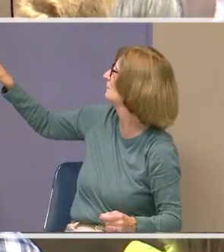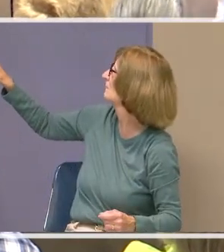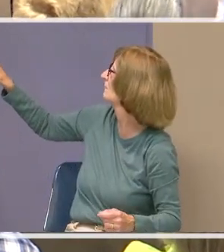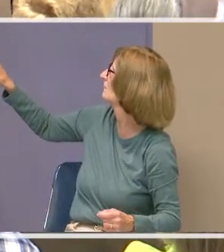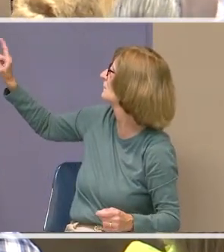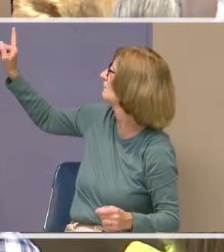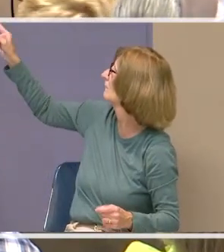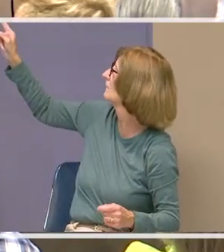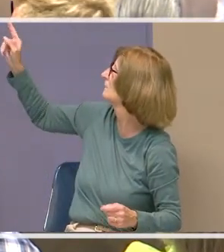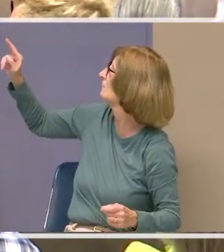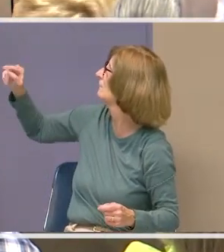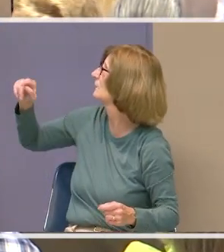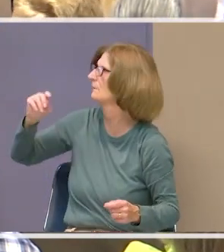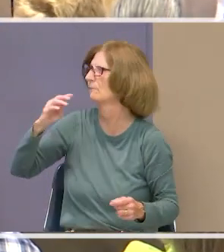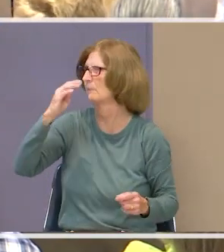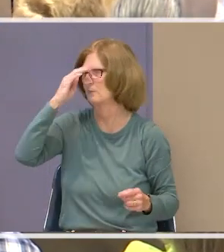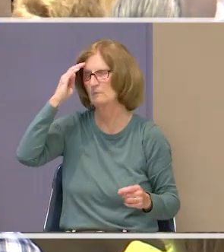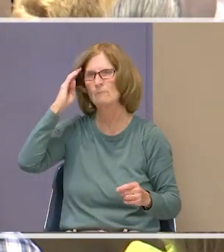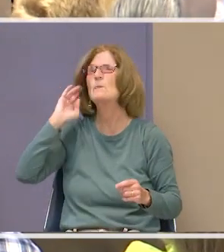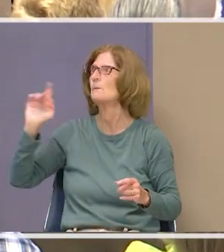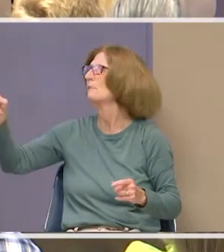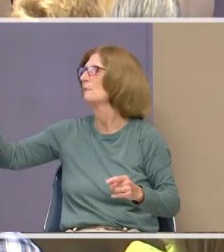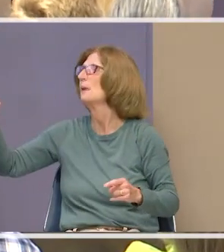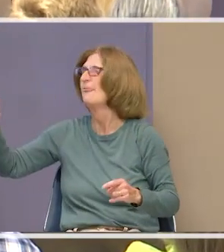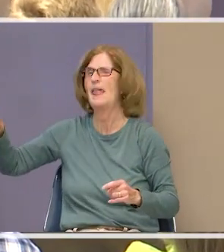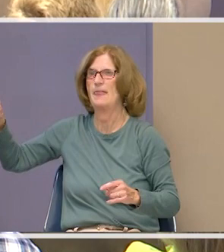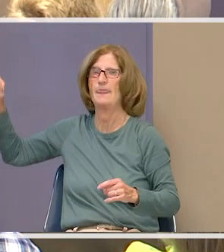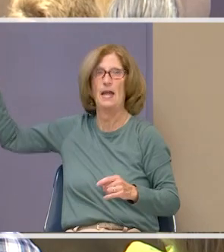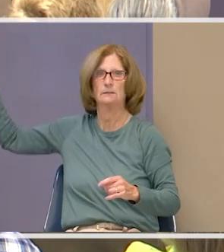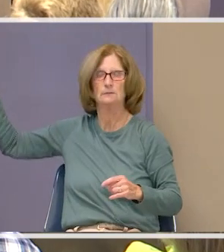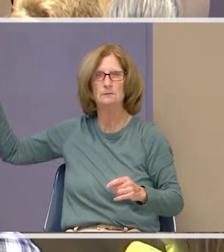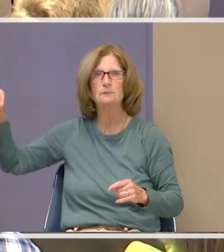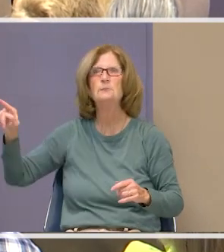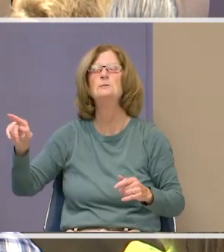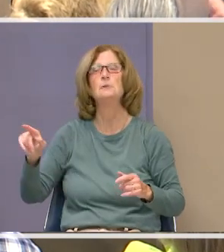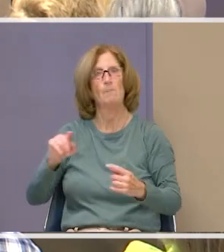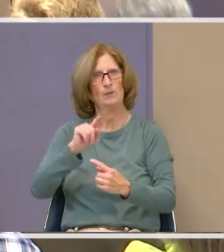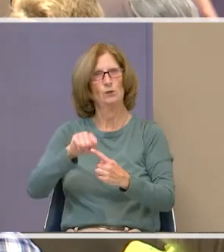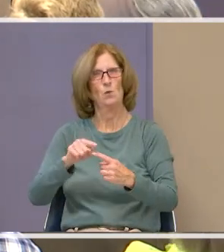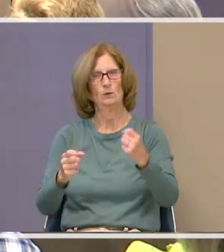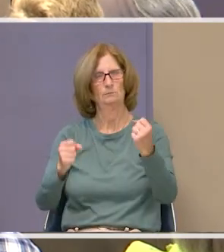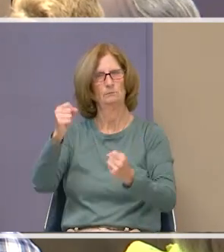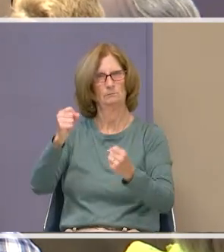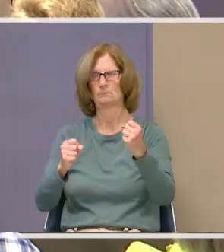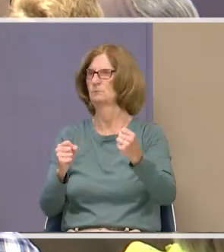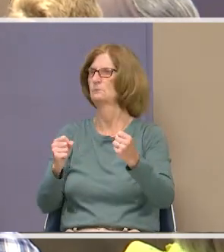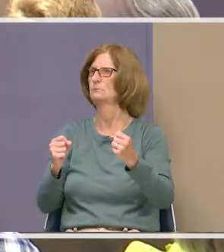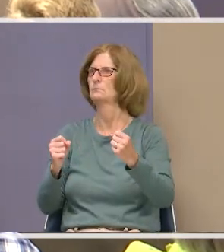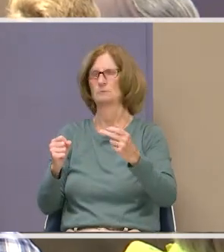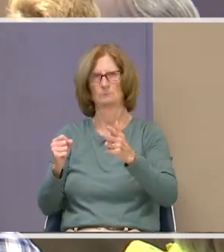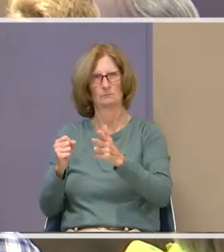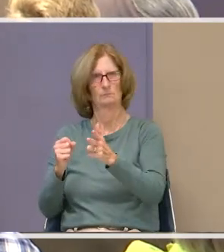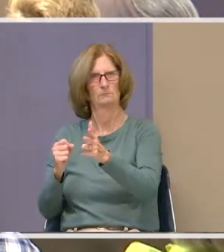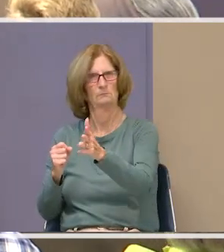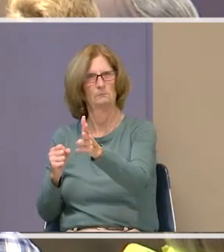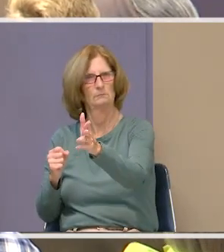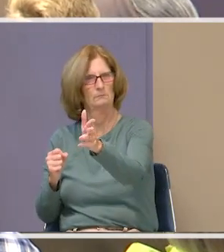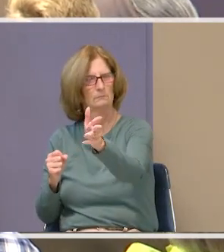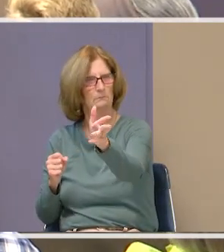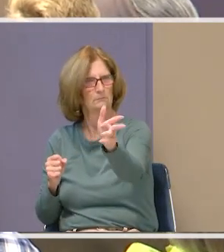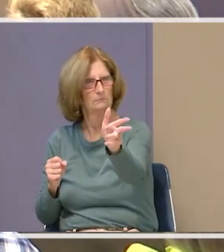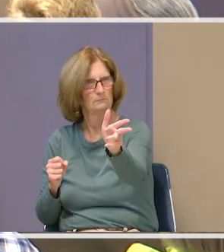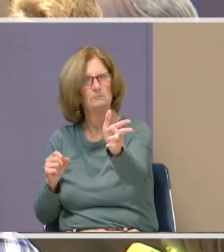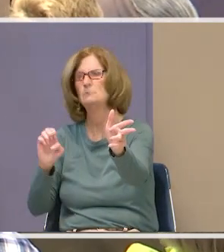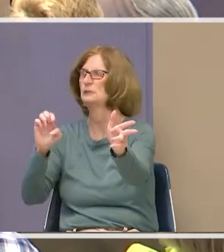Yeah, right there. Who has that air pointer? They did good. Yeah, right there. Like when you swing from Braddock Avenue onto